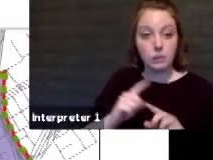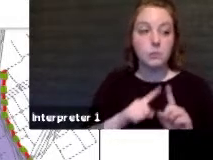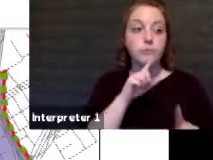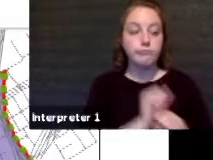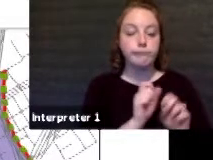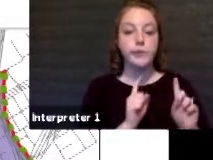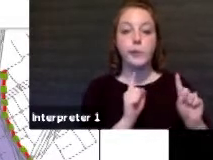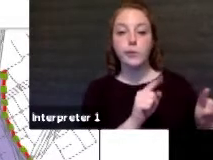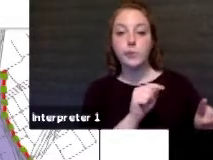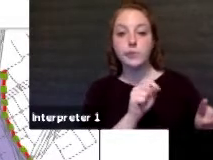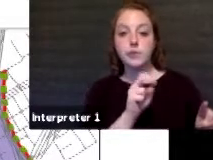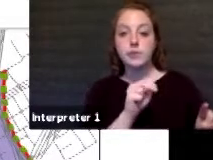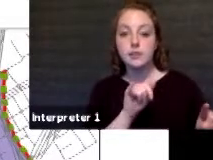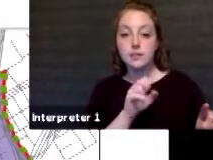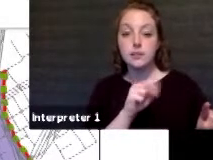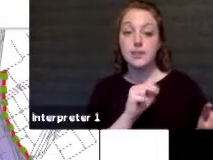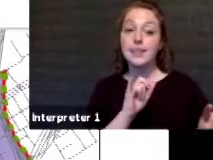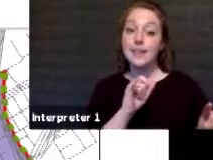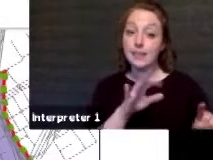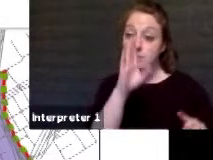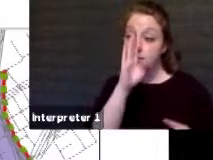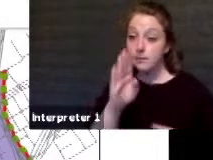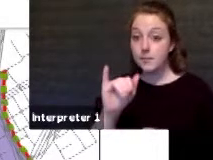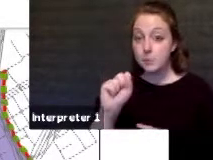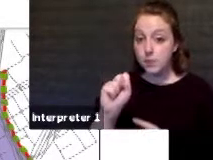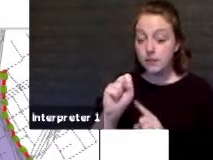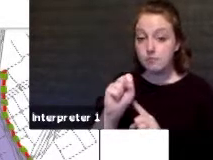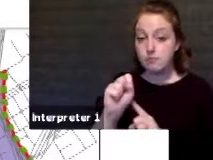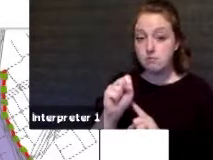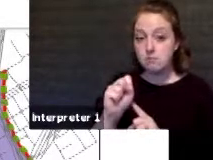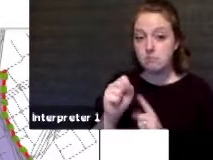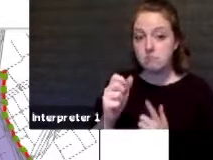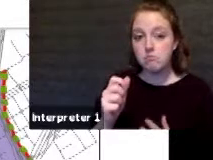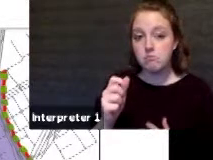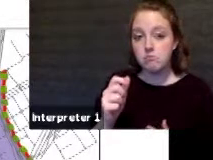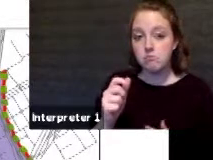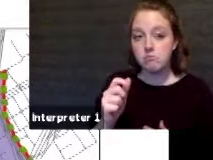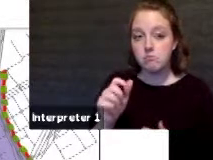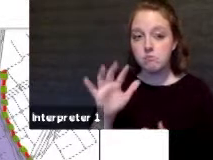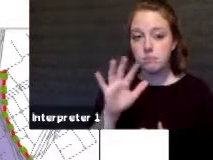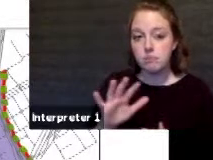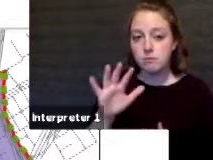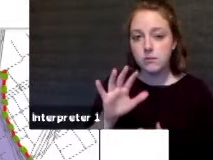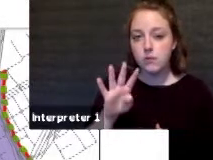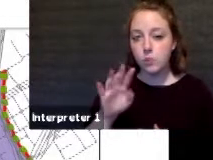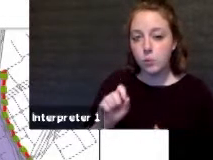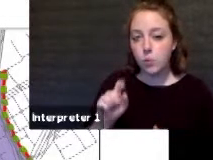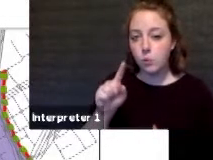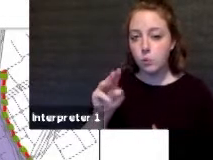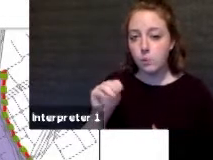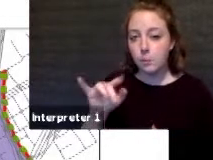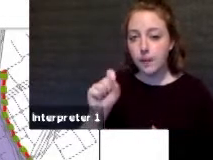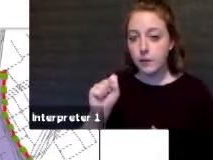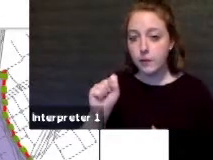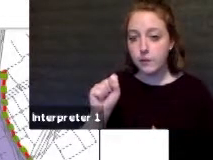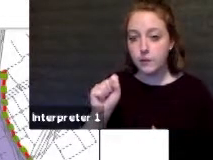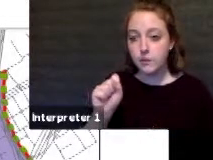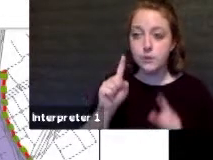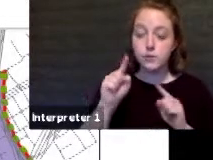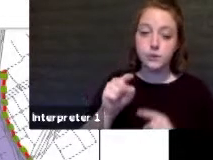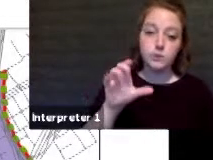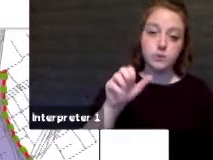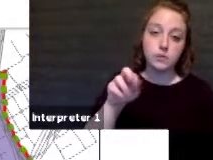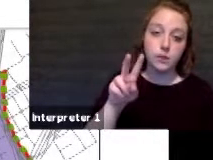that student were going directly to Indian Spring, would be about 4.1 miles going to Carver, would be about 5